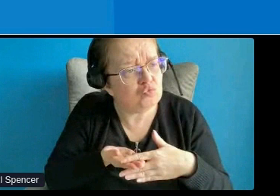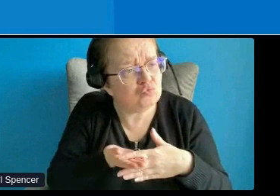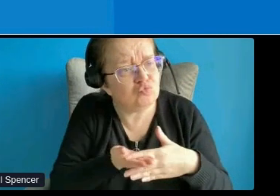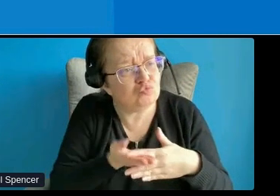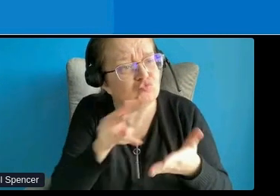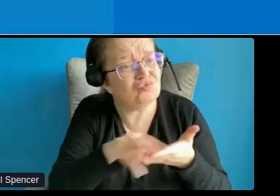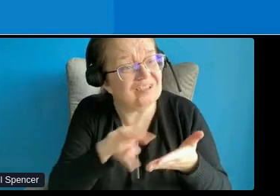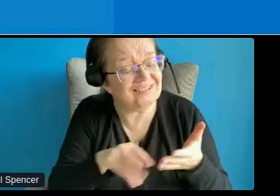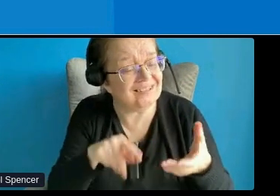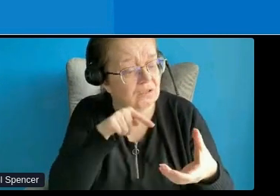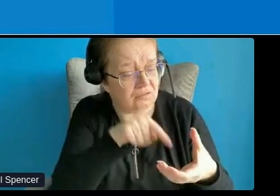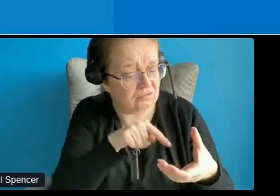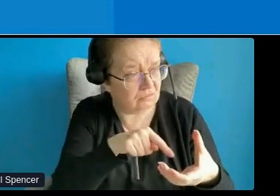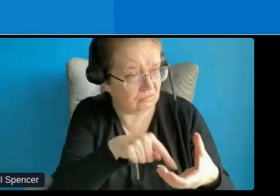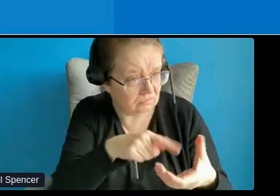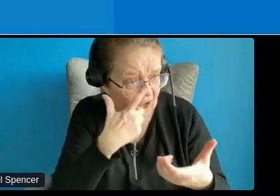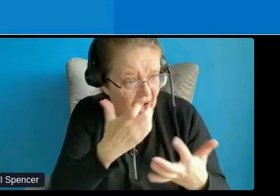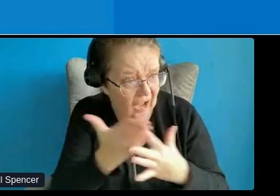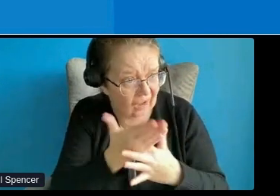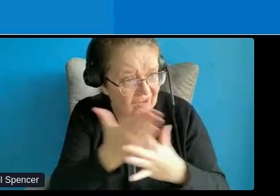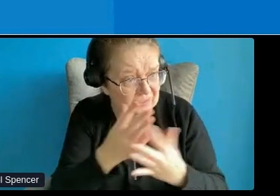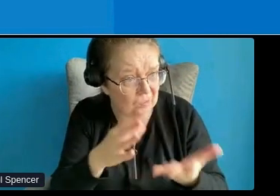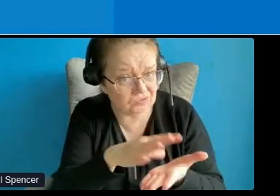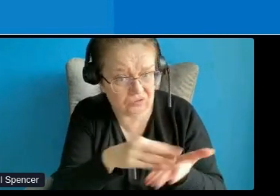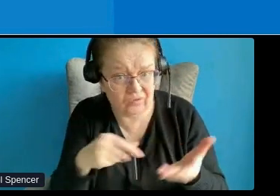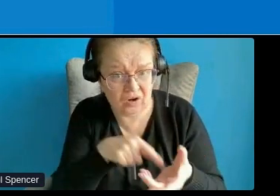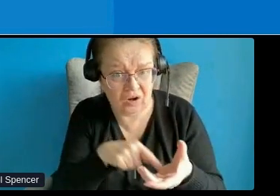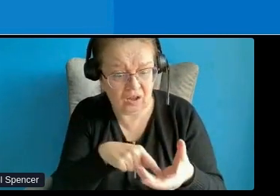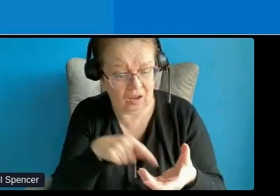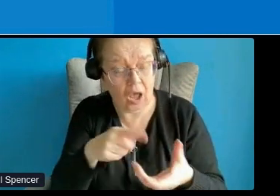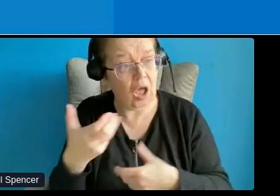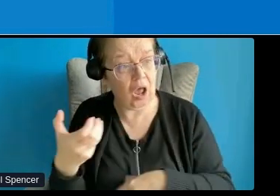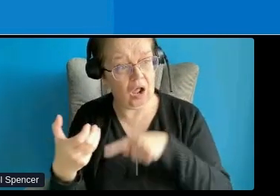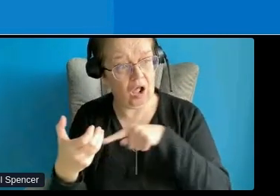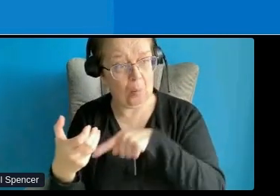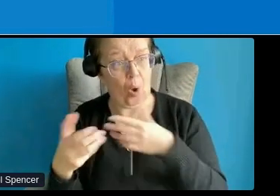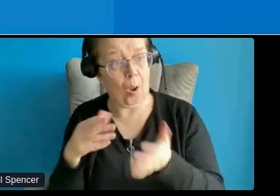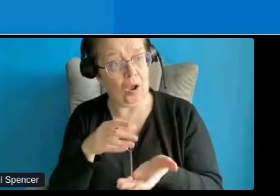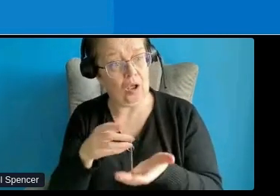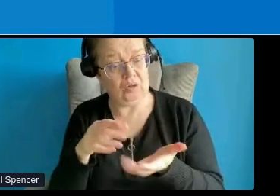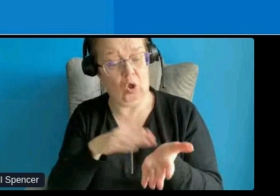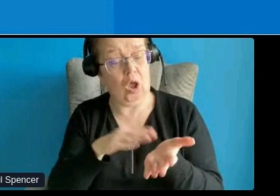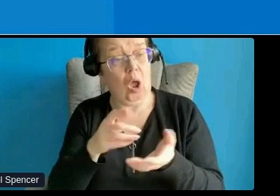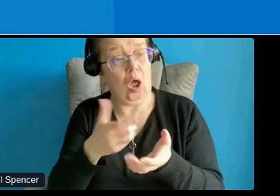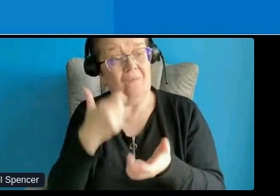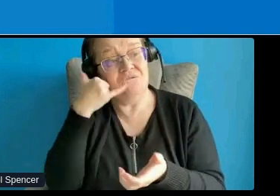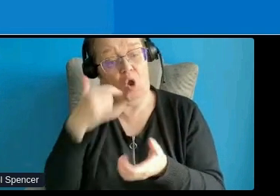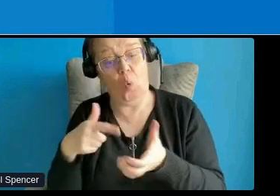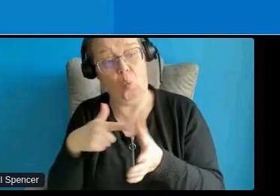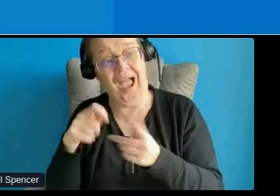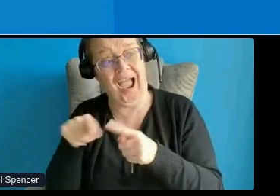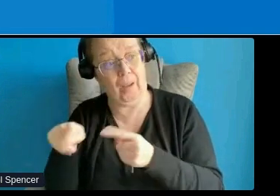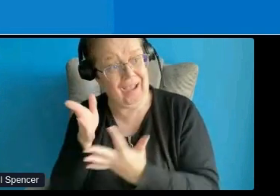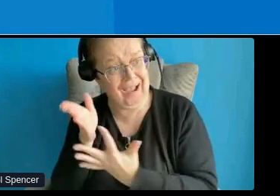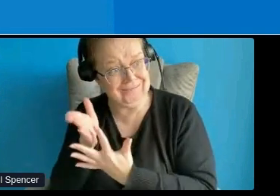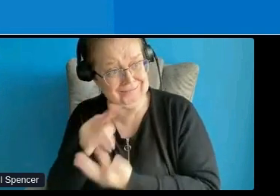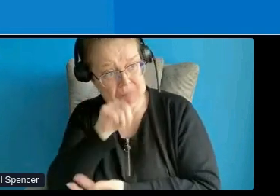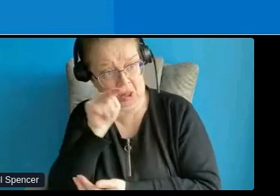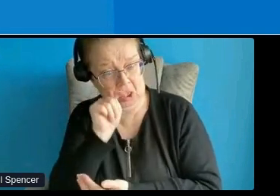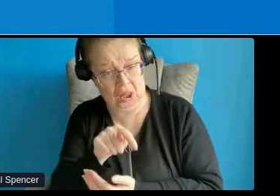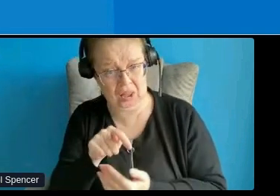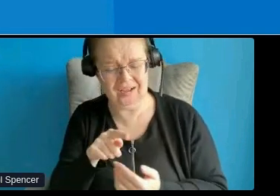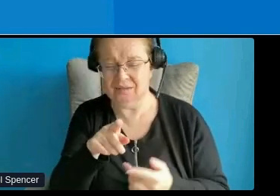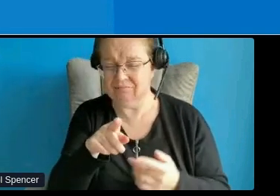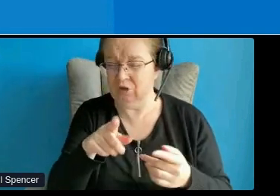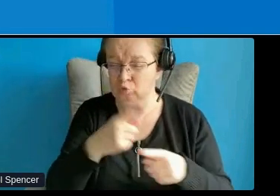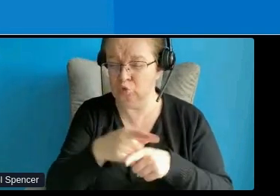reader available in an accessible version? Is the mobile app accessible? And we're going to come back to some of that stuff a little bit later on, especially around banking